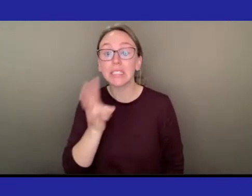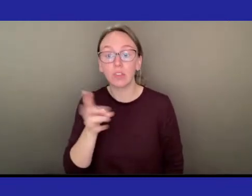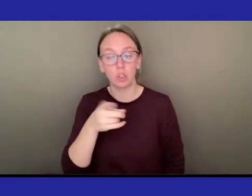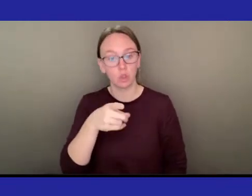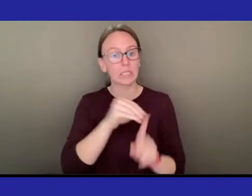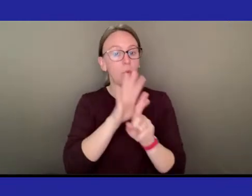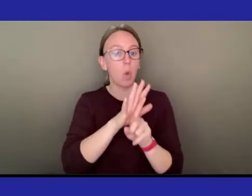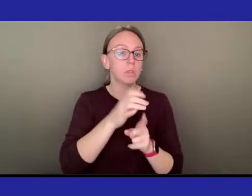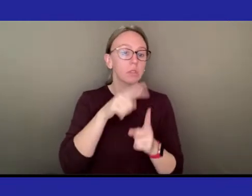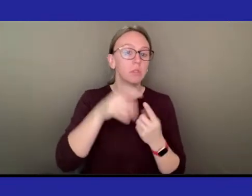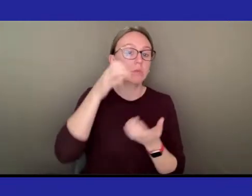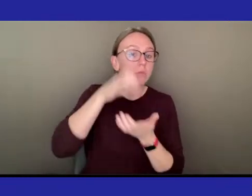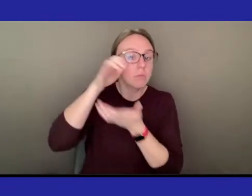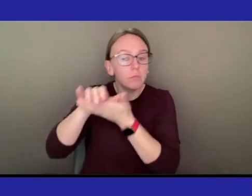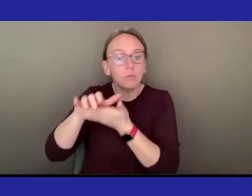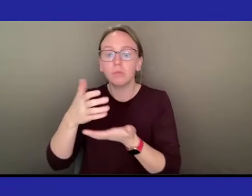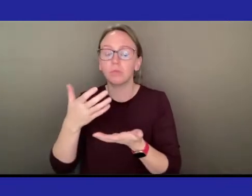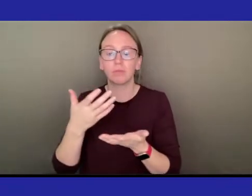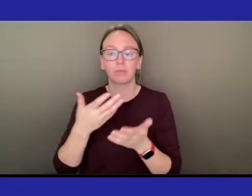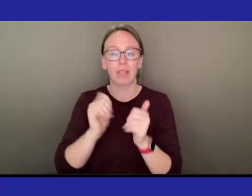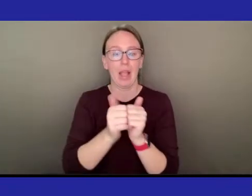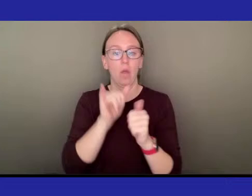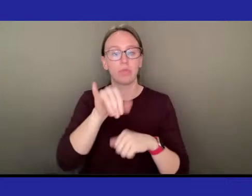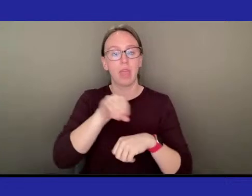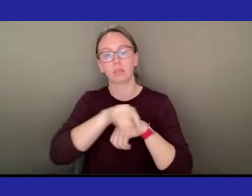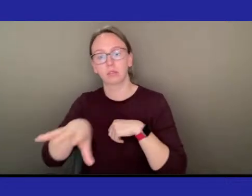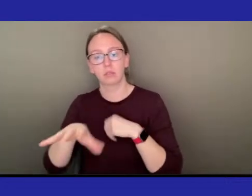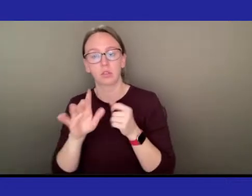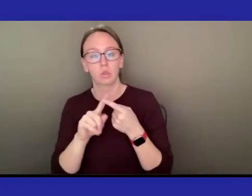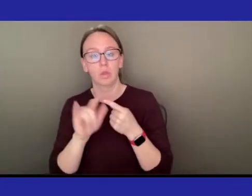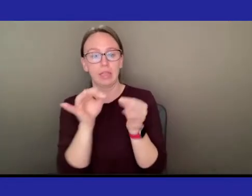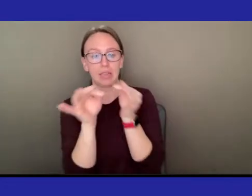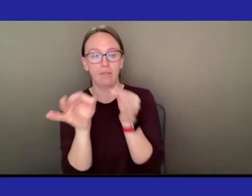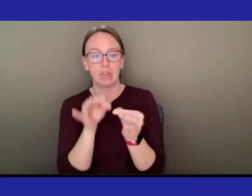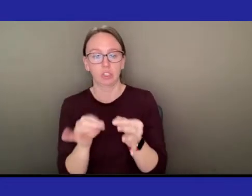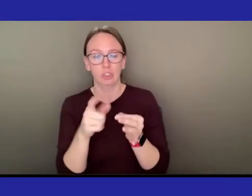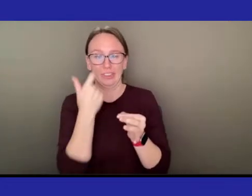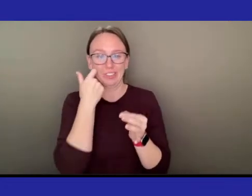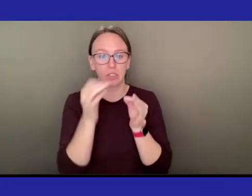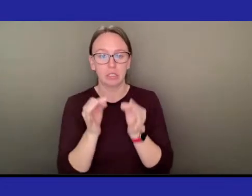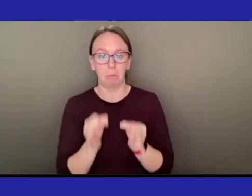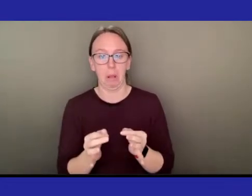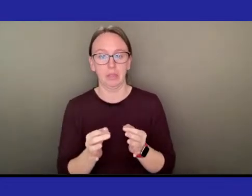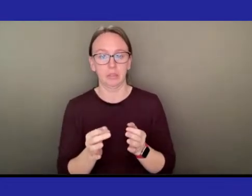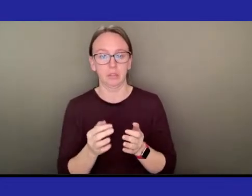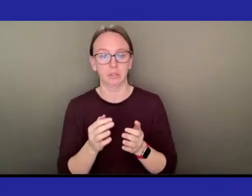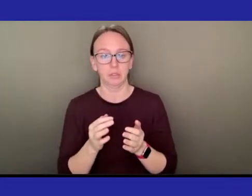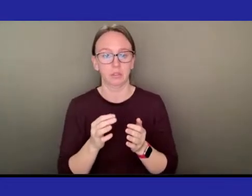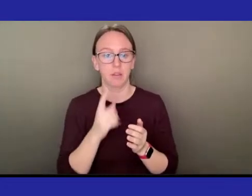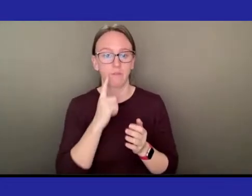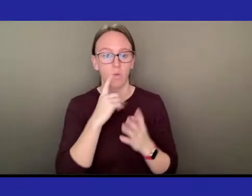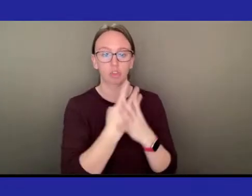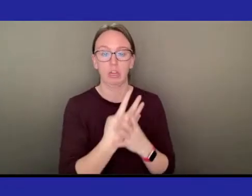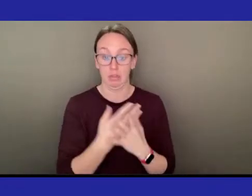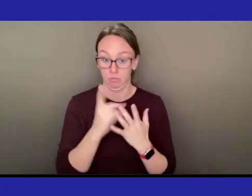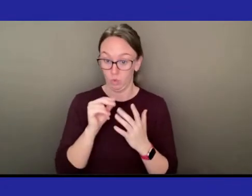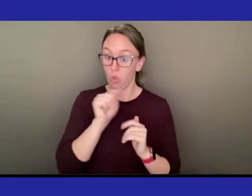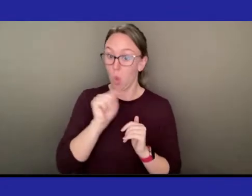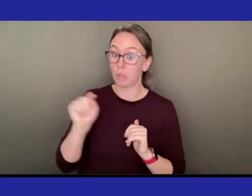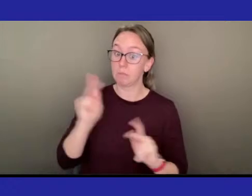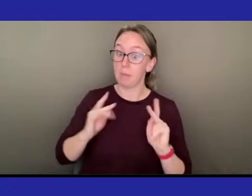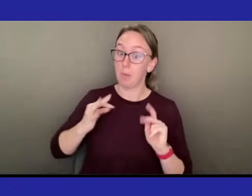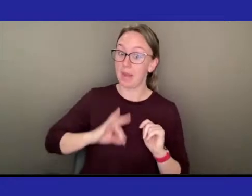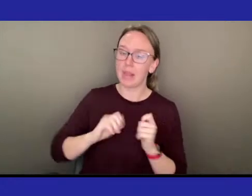or Yeah. how does that fit into the definition that you explained earlier on the screening? How do you screen